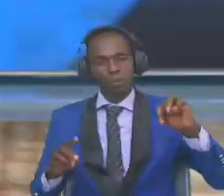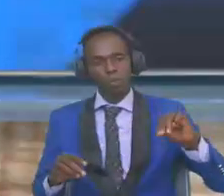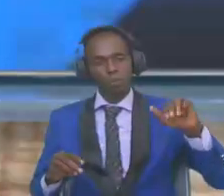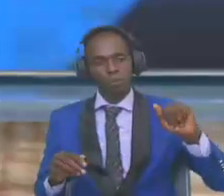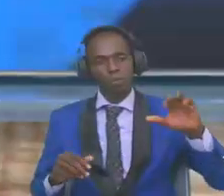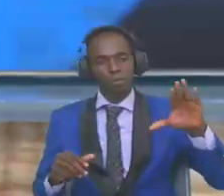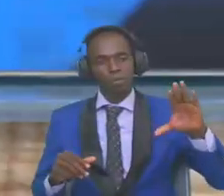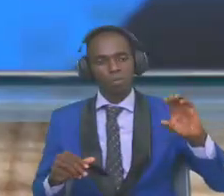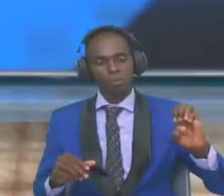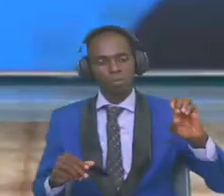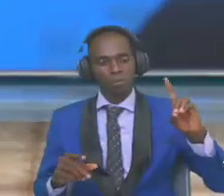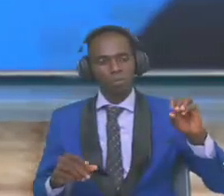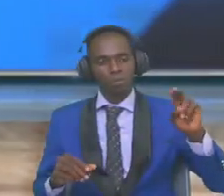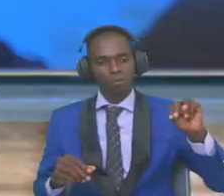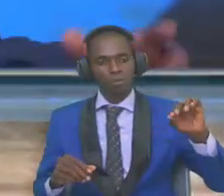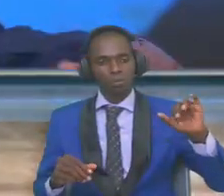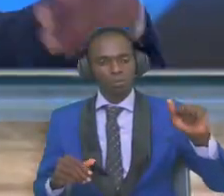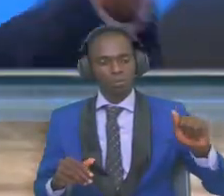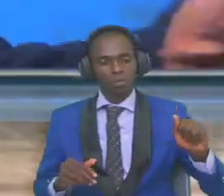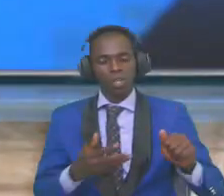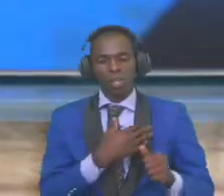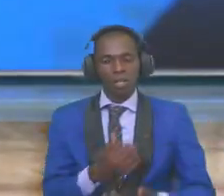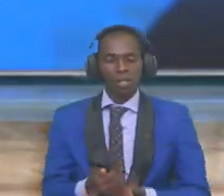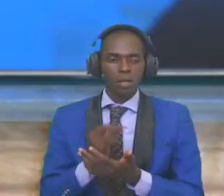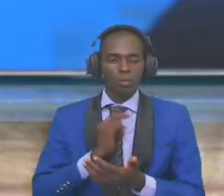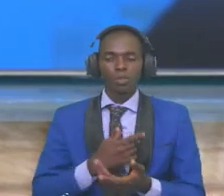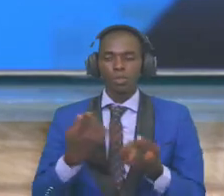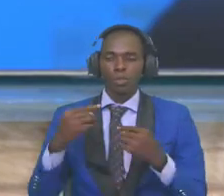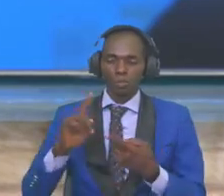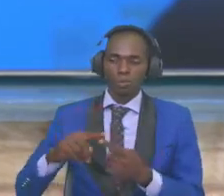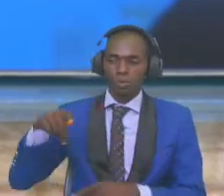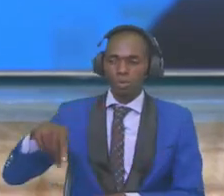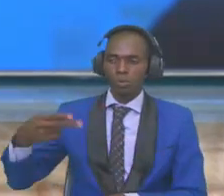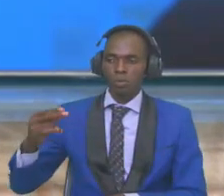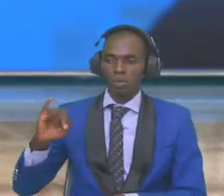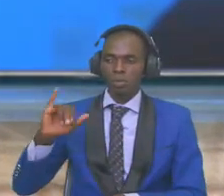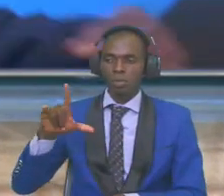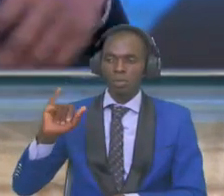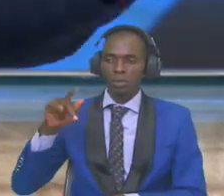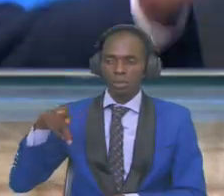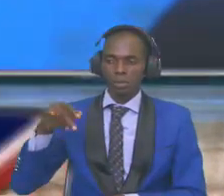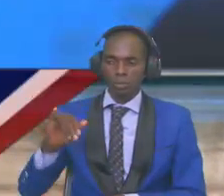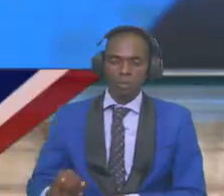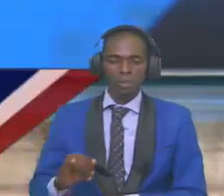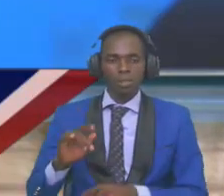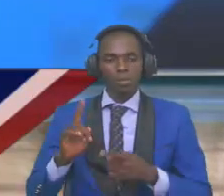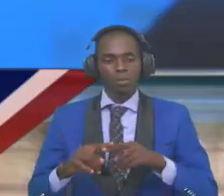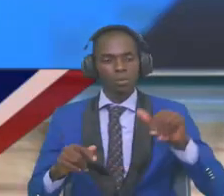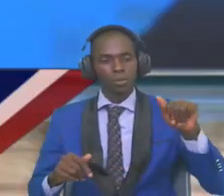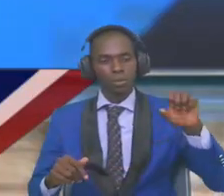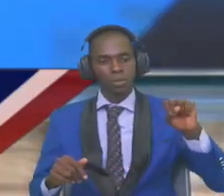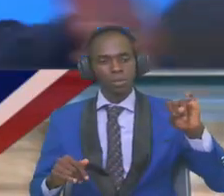and help us go. Come over to Philippi and to Asia and to the province of